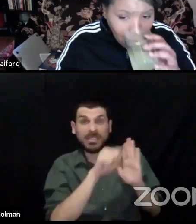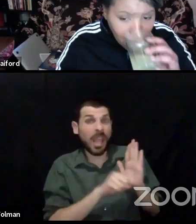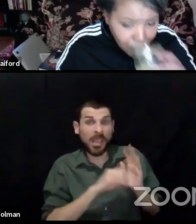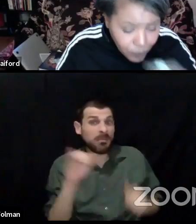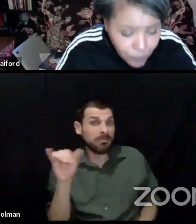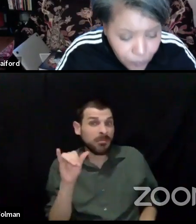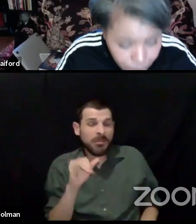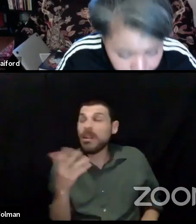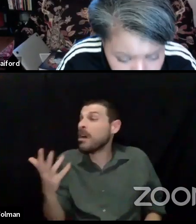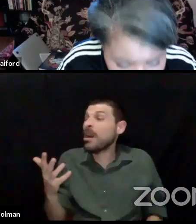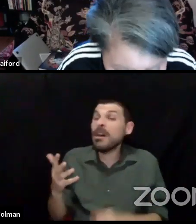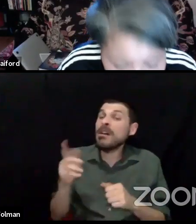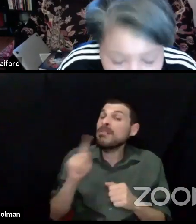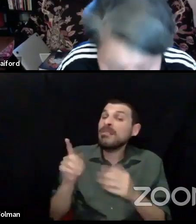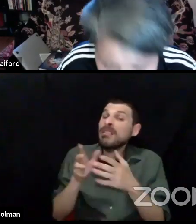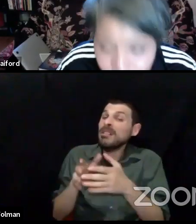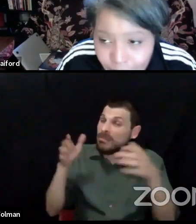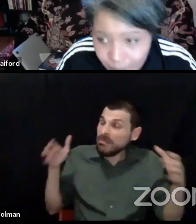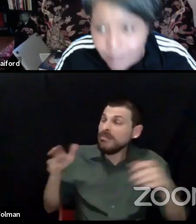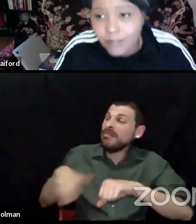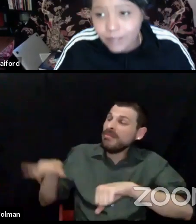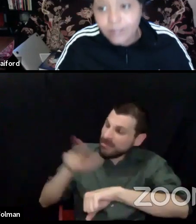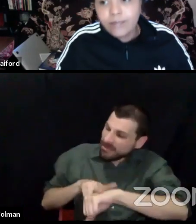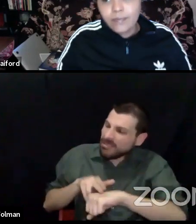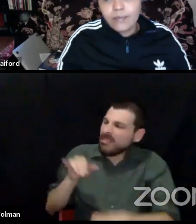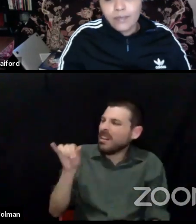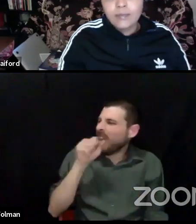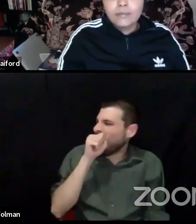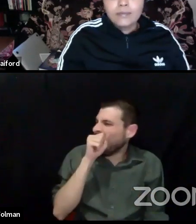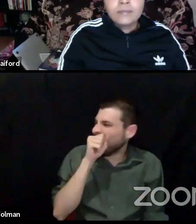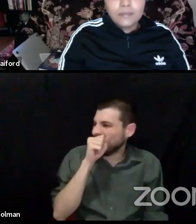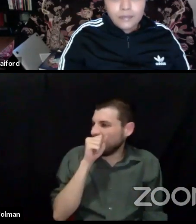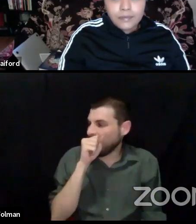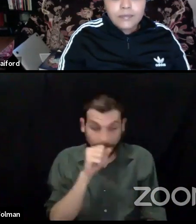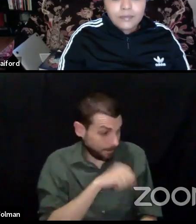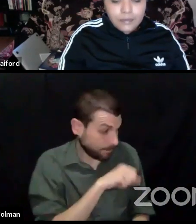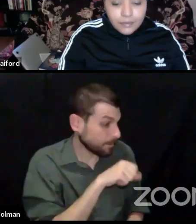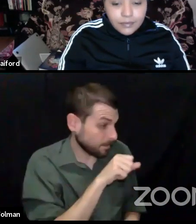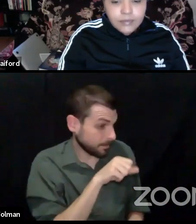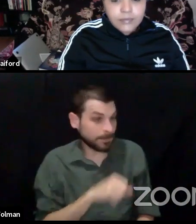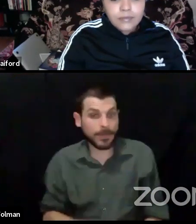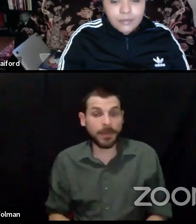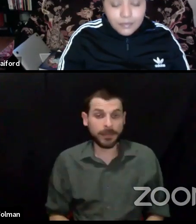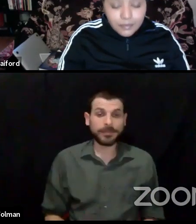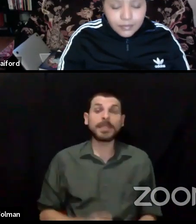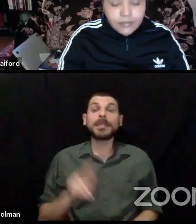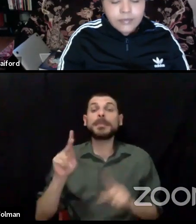But it's a national issue. It's like the status quo, the people who have remained in power